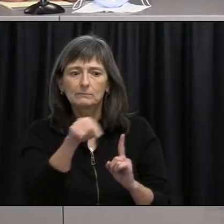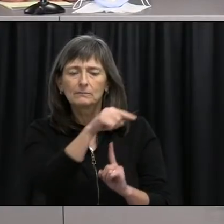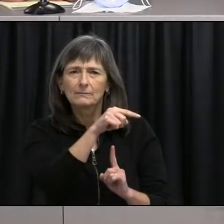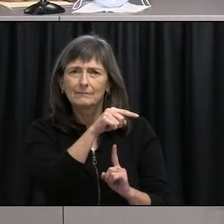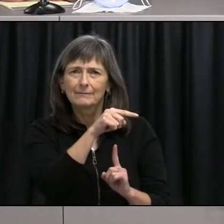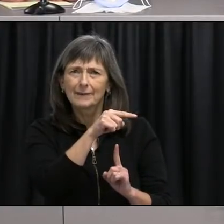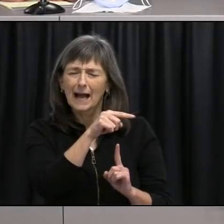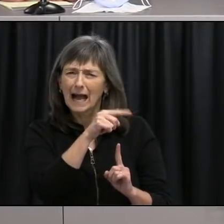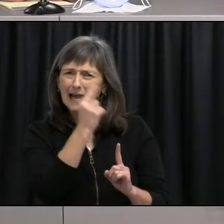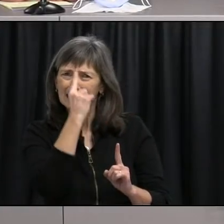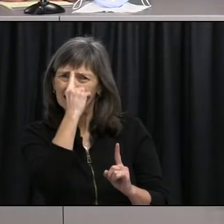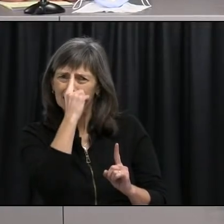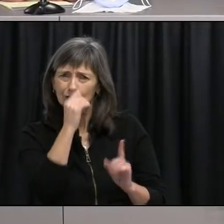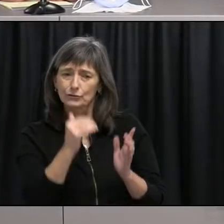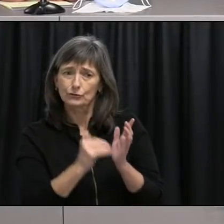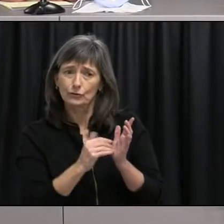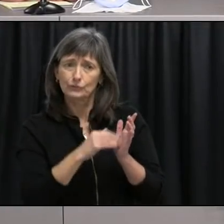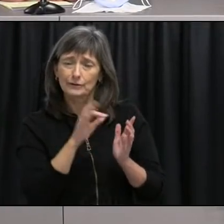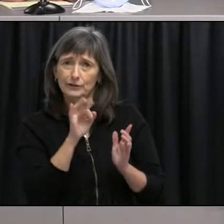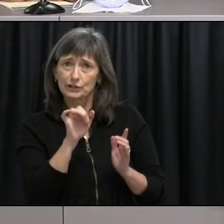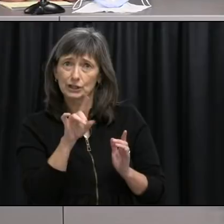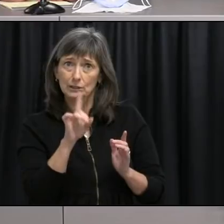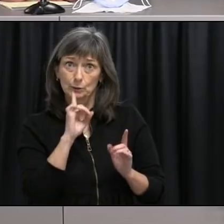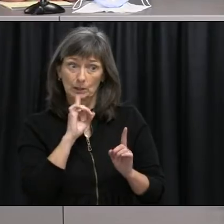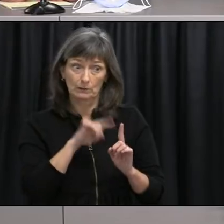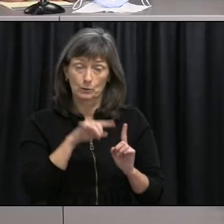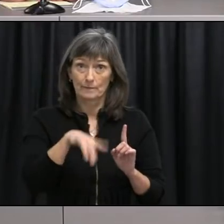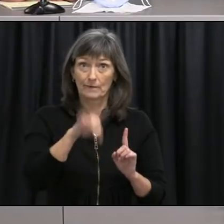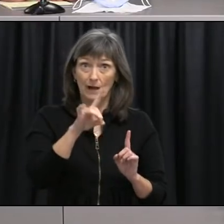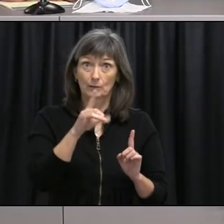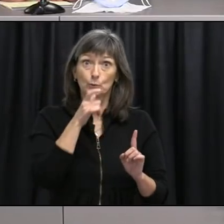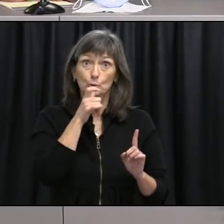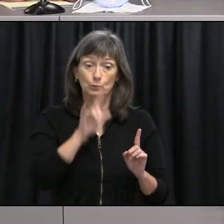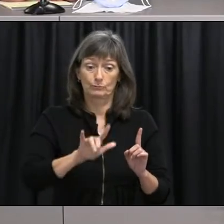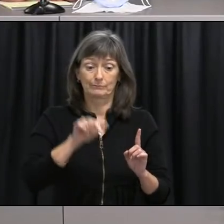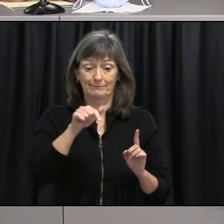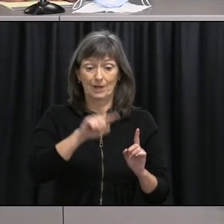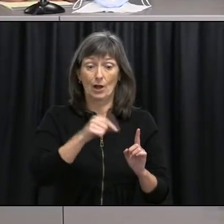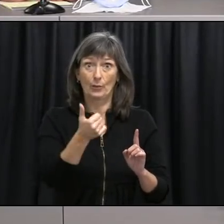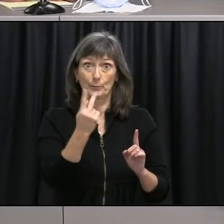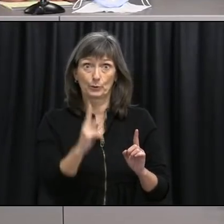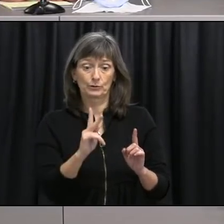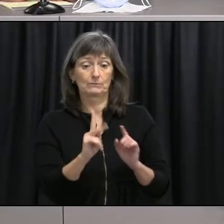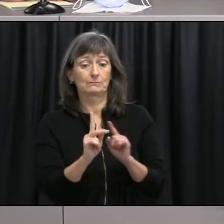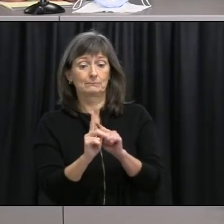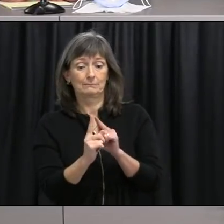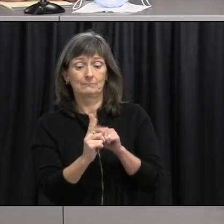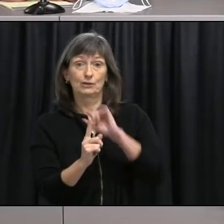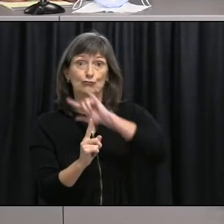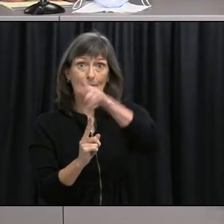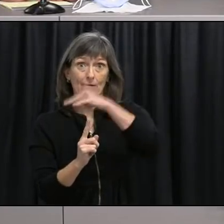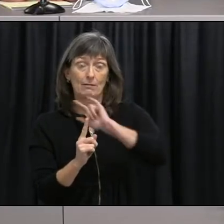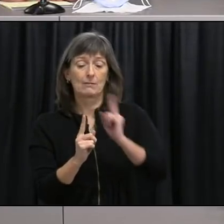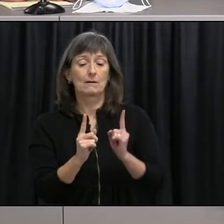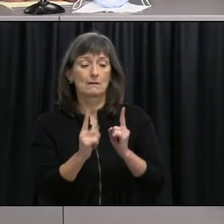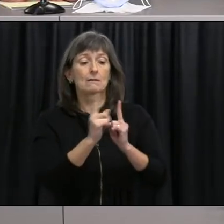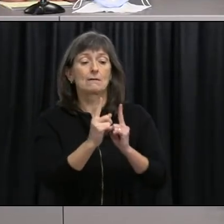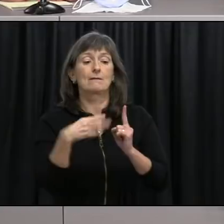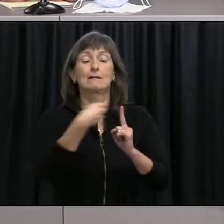Dr. Fitzgerald say we've identified the source and it's contact with a traveler. Mm-hmm.